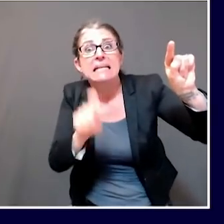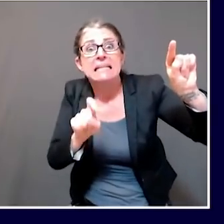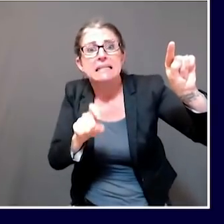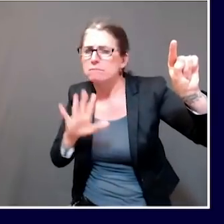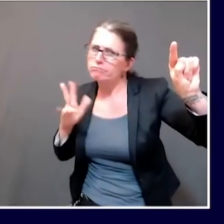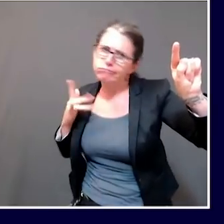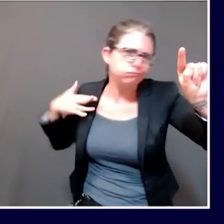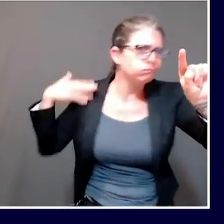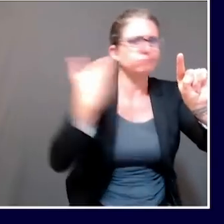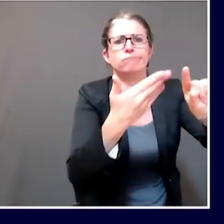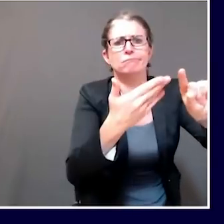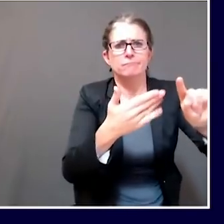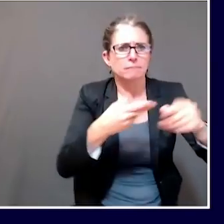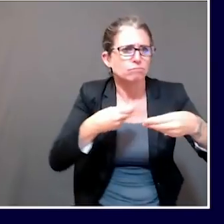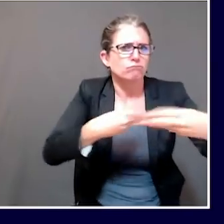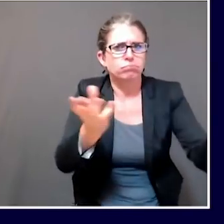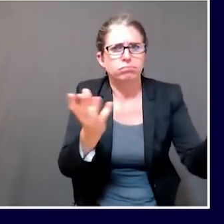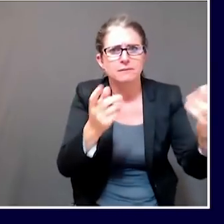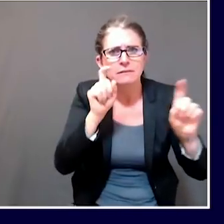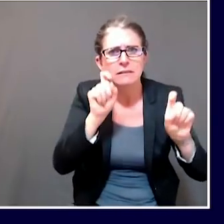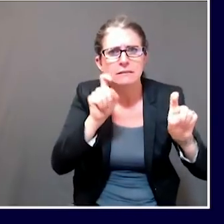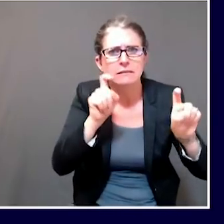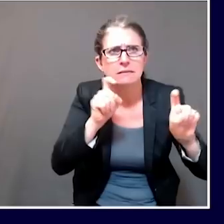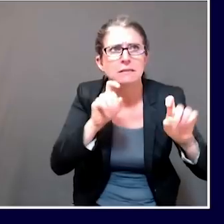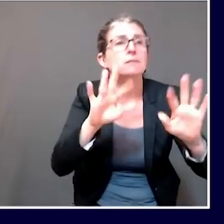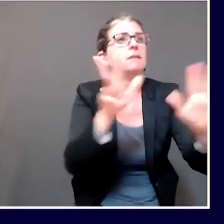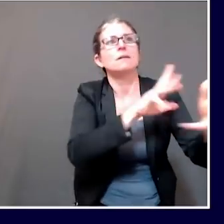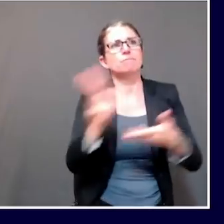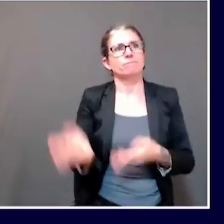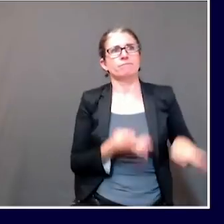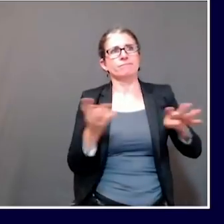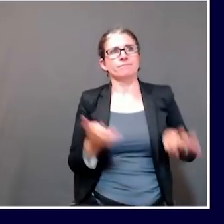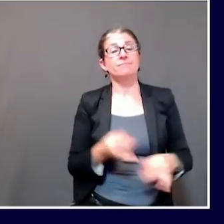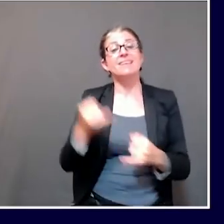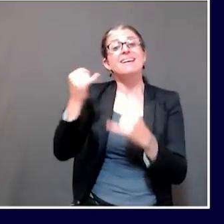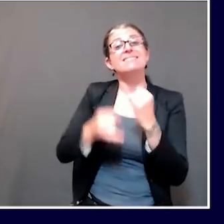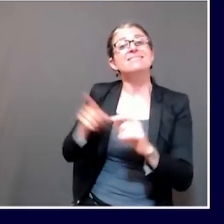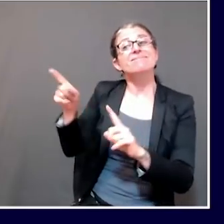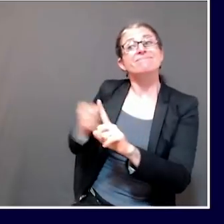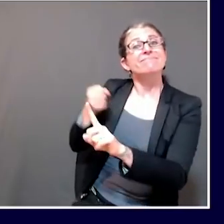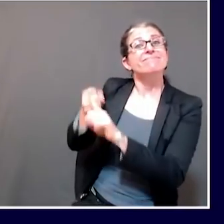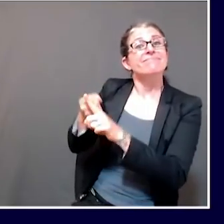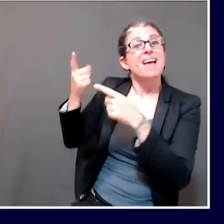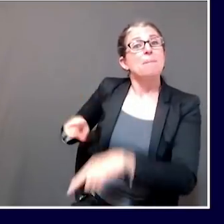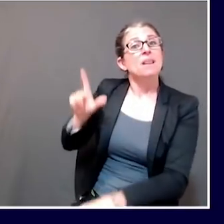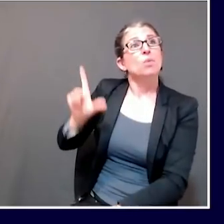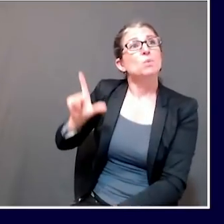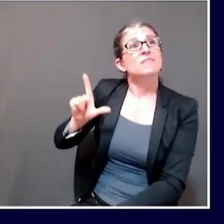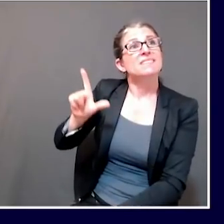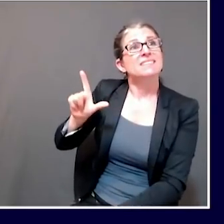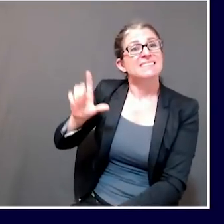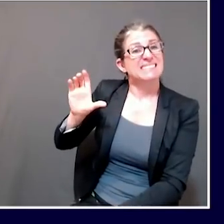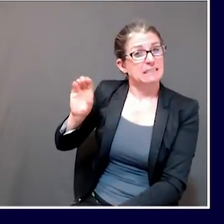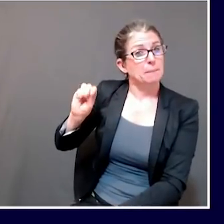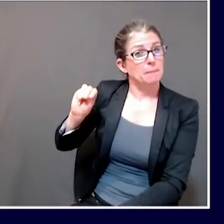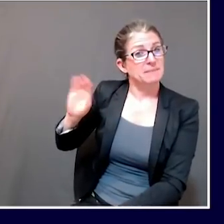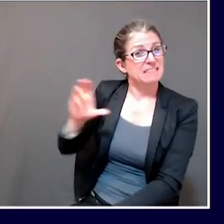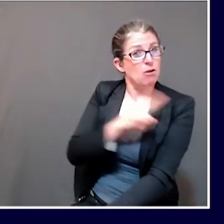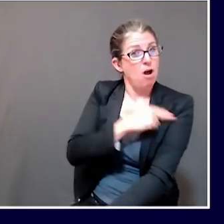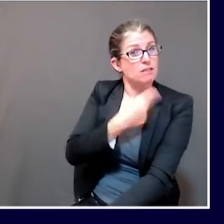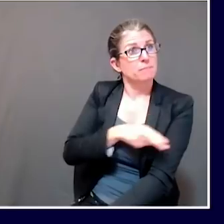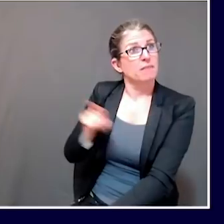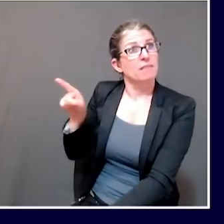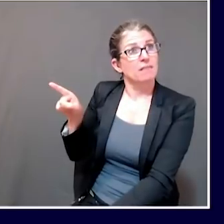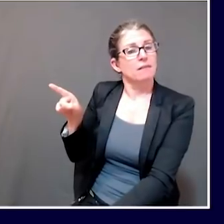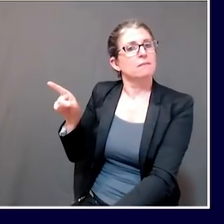And finally, an update on an outbreak situation in Lewiston. At Central Maine Medical Center, there are now a total of